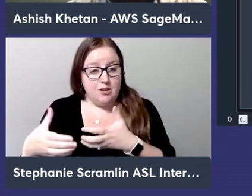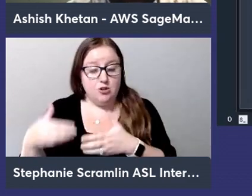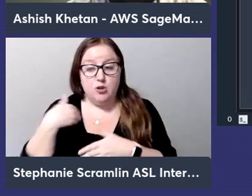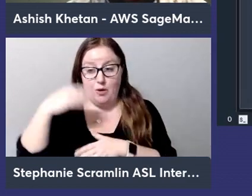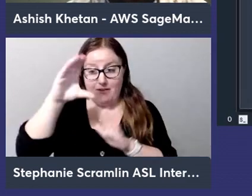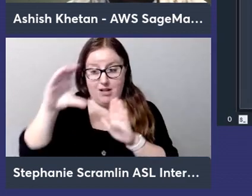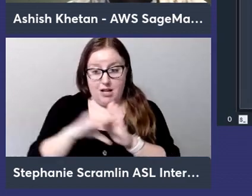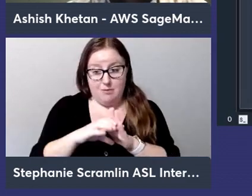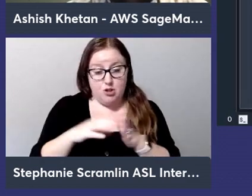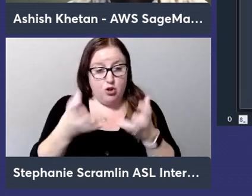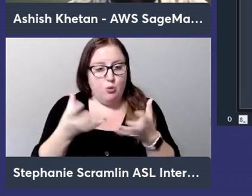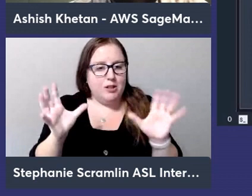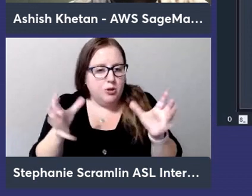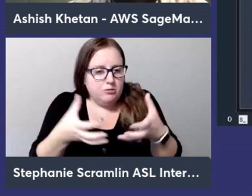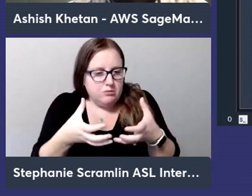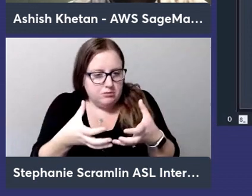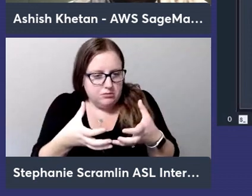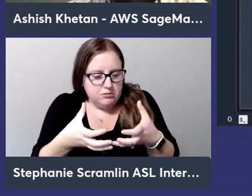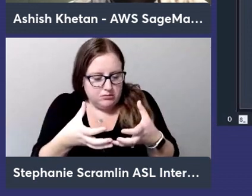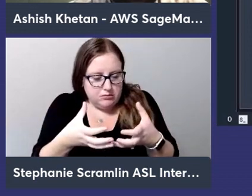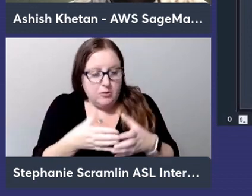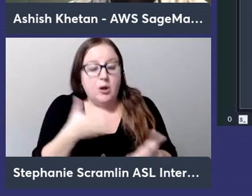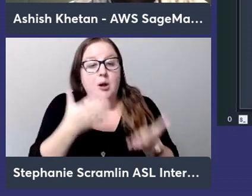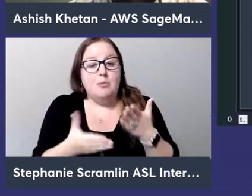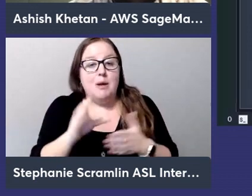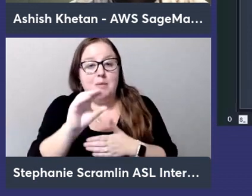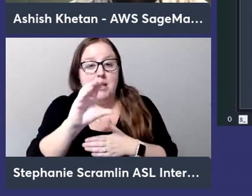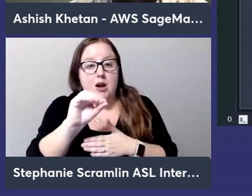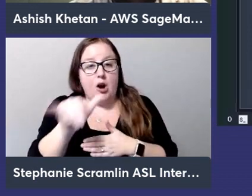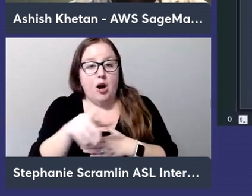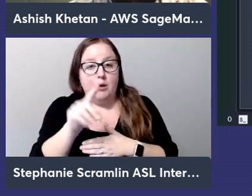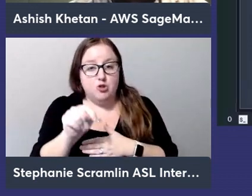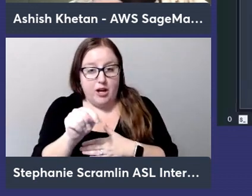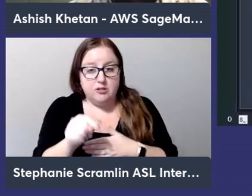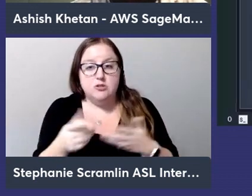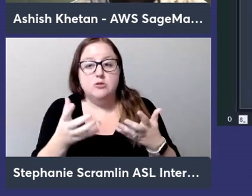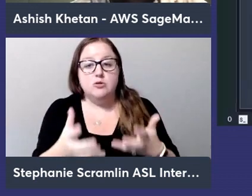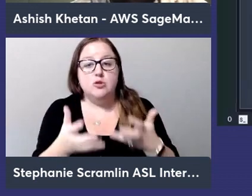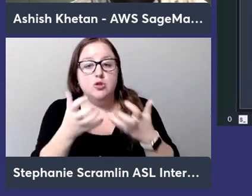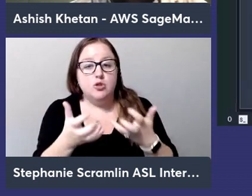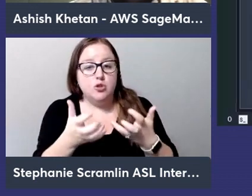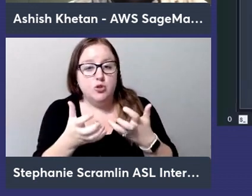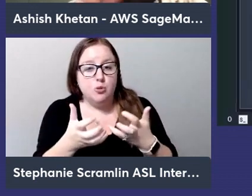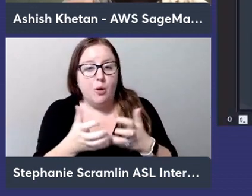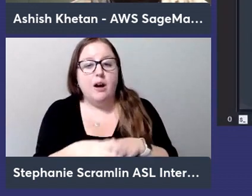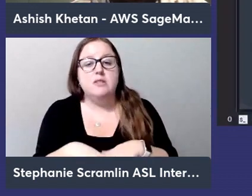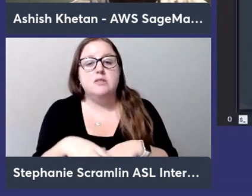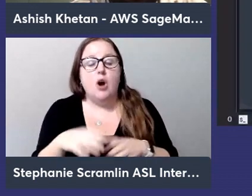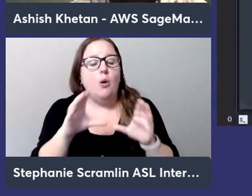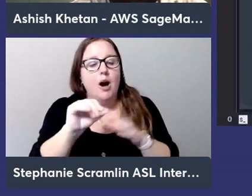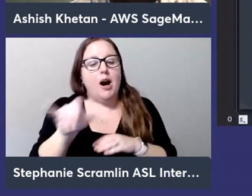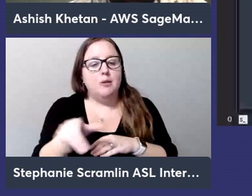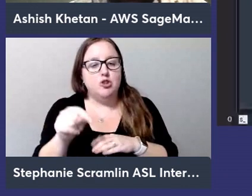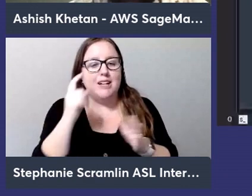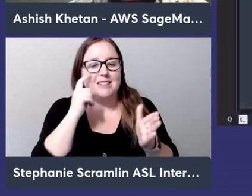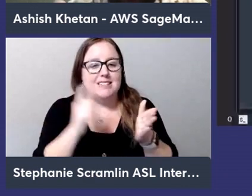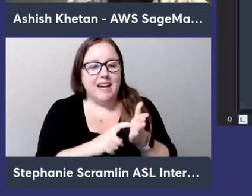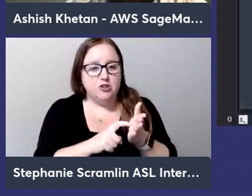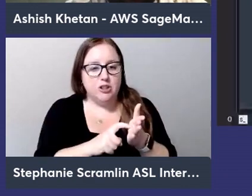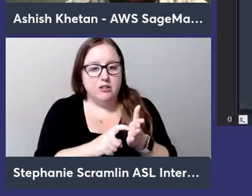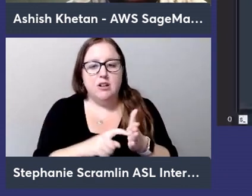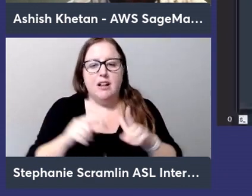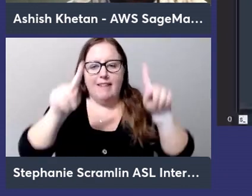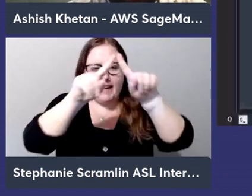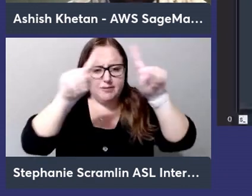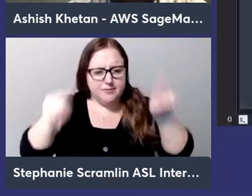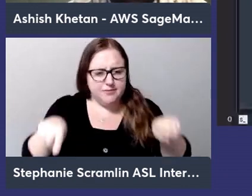you want to classify it. It may be object detection. You have an image and you want a bounding box around where is the person in this image, or where is actually